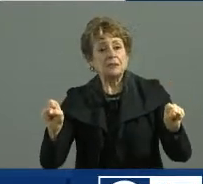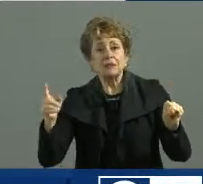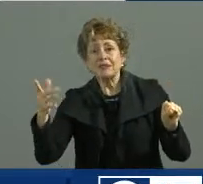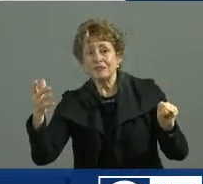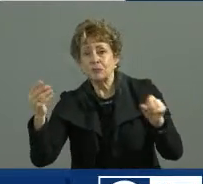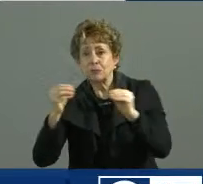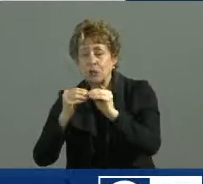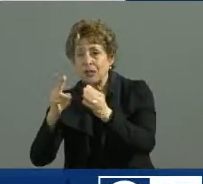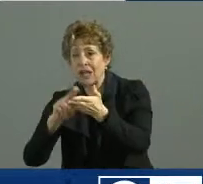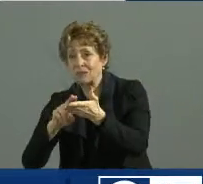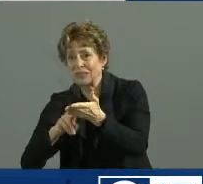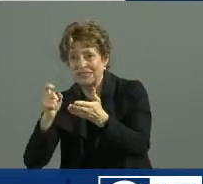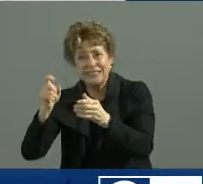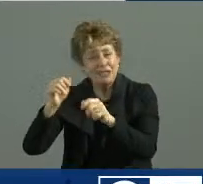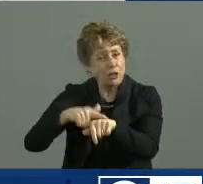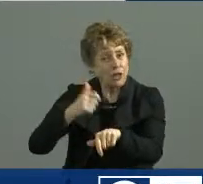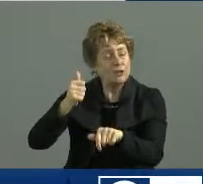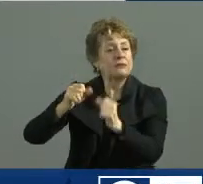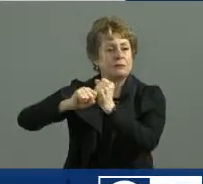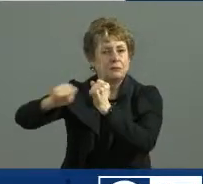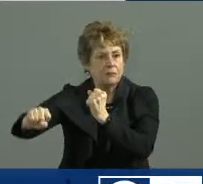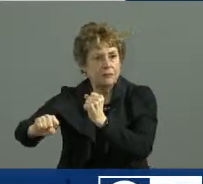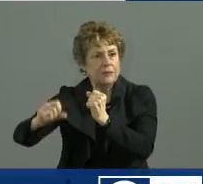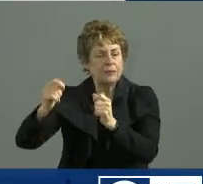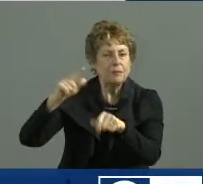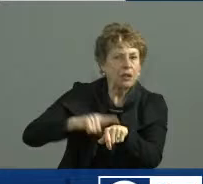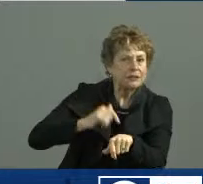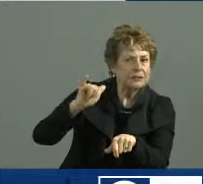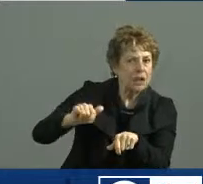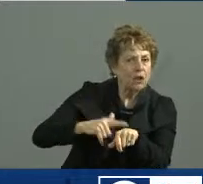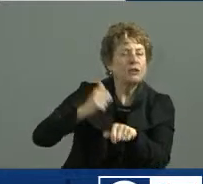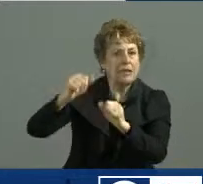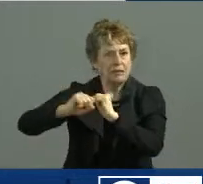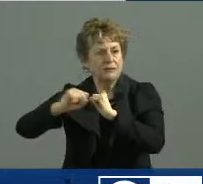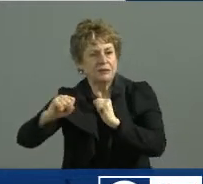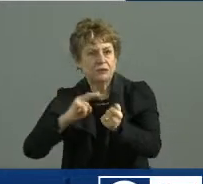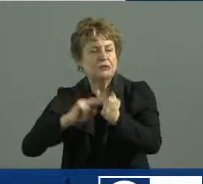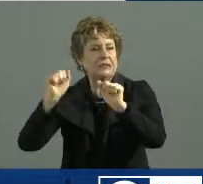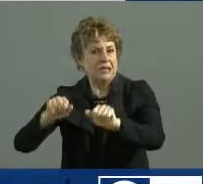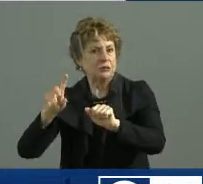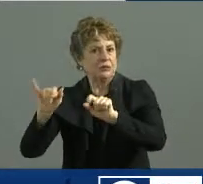or to offer those nurses to stay long-term.